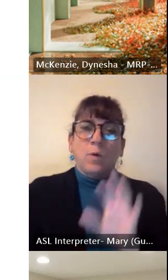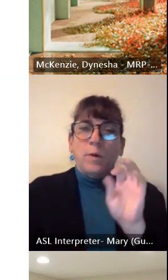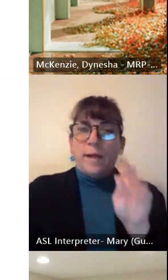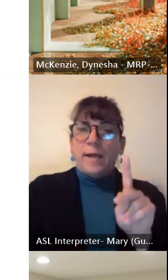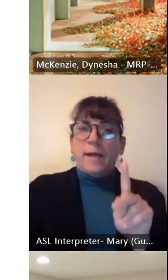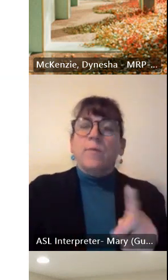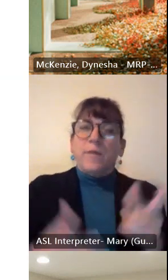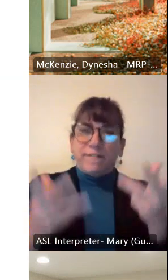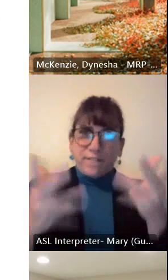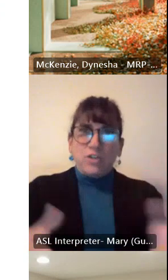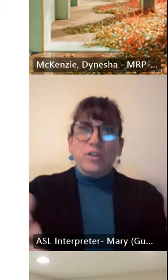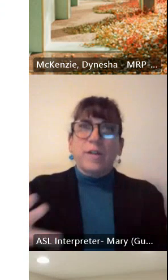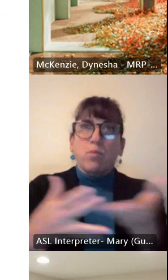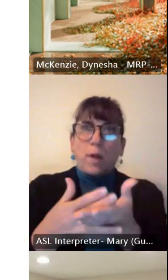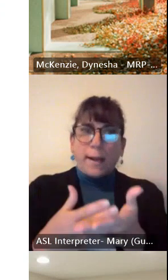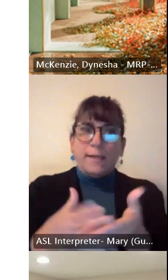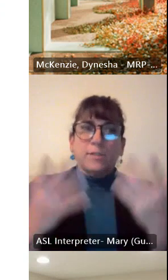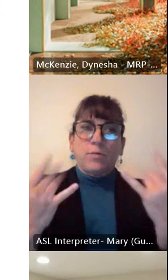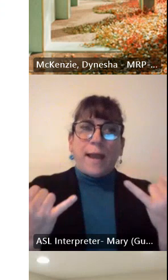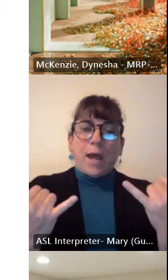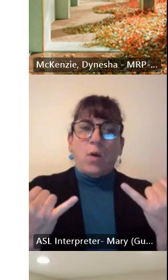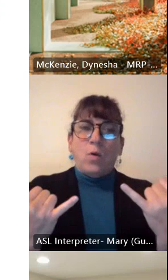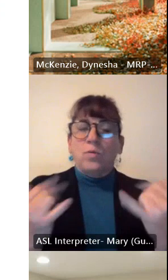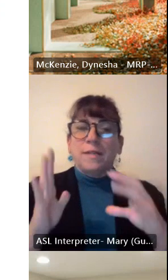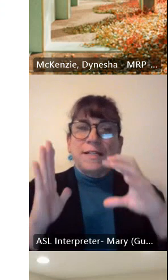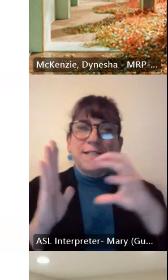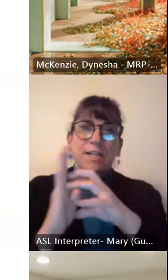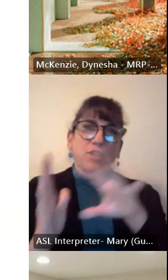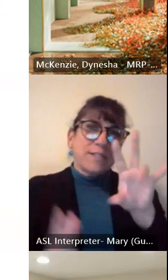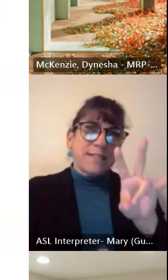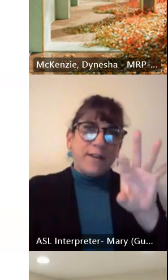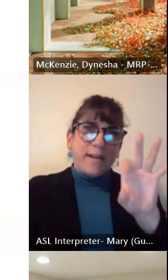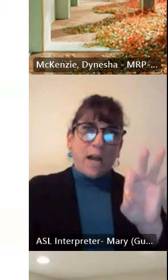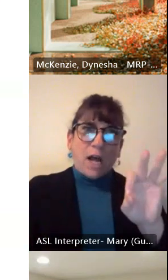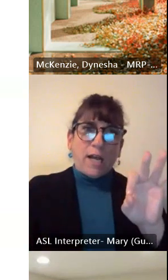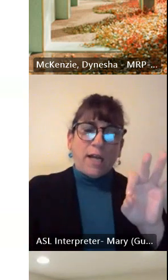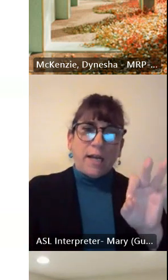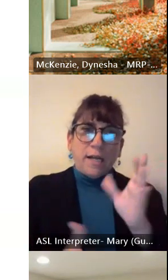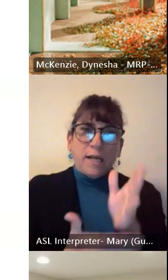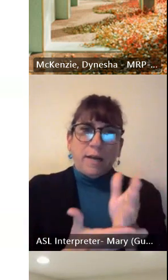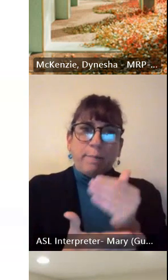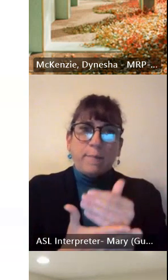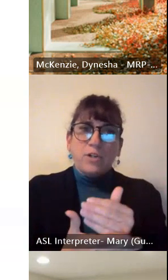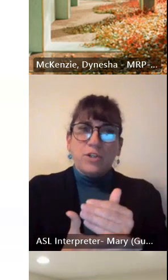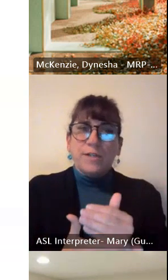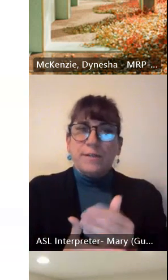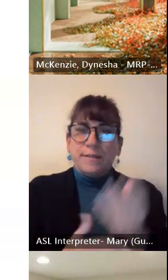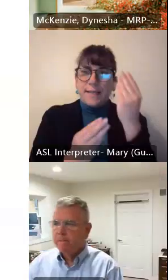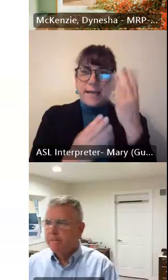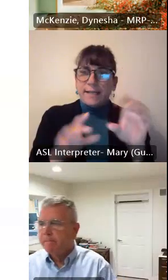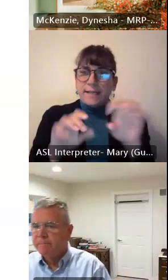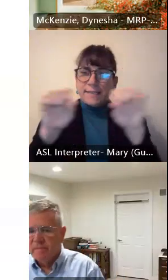already done the break. So now we'll go to section 79, the budget data system.